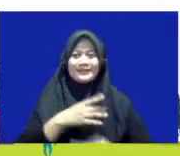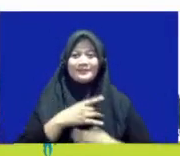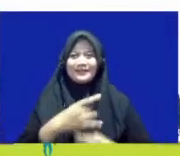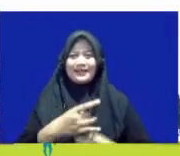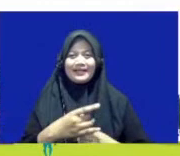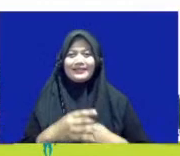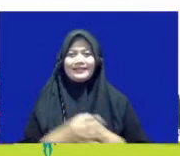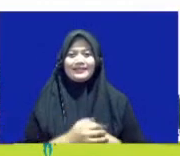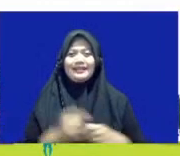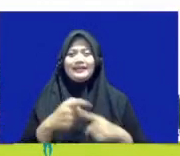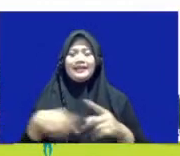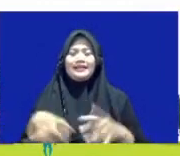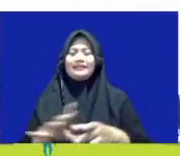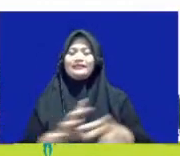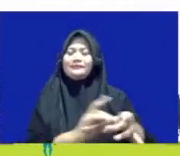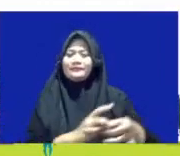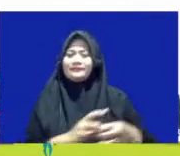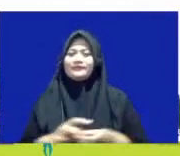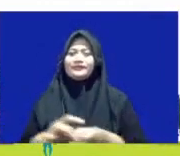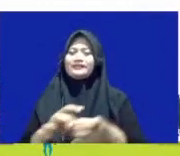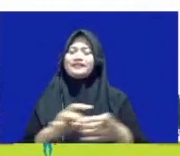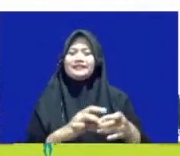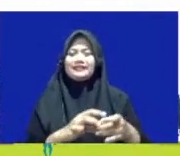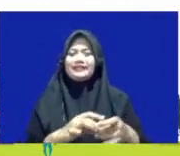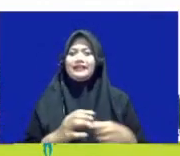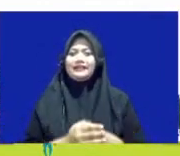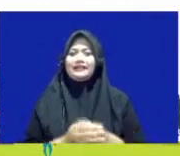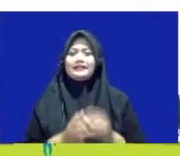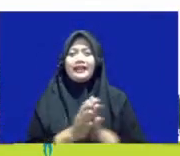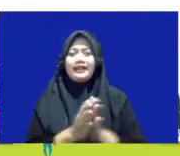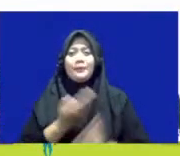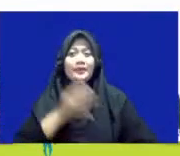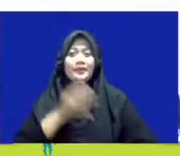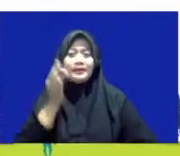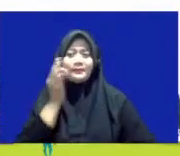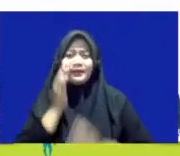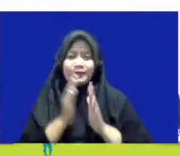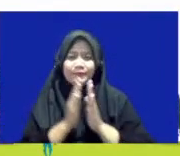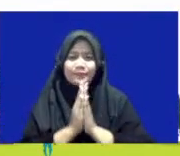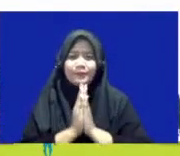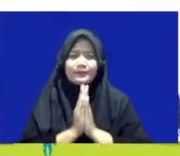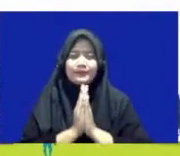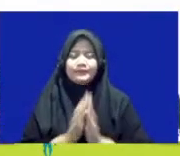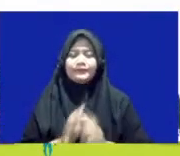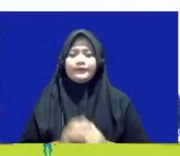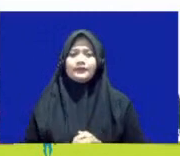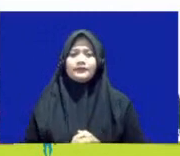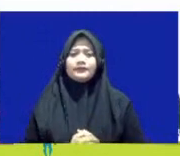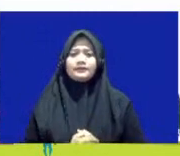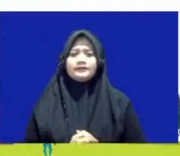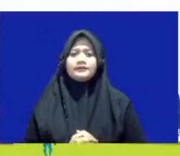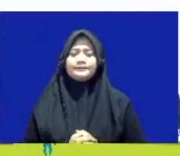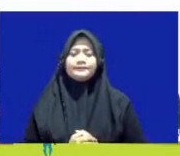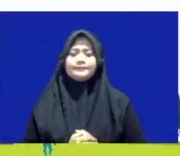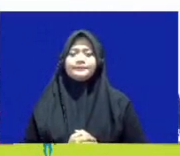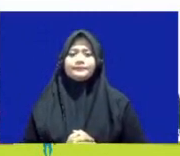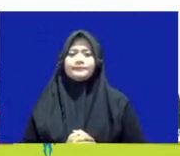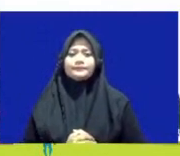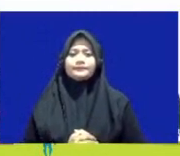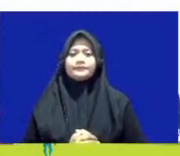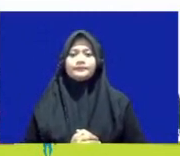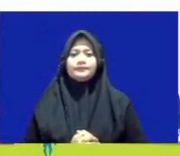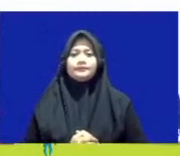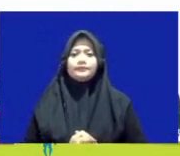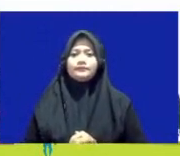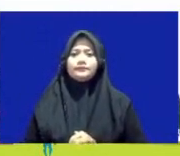apologize for my absence for few minutes to attend another engagement. Then I will be,